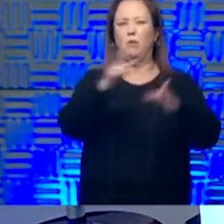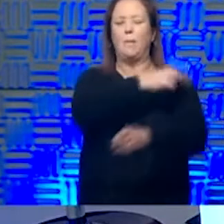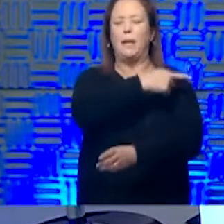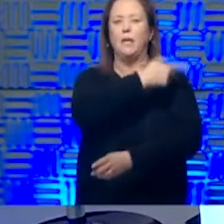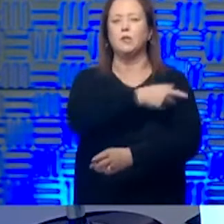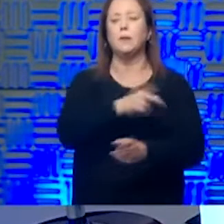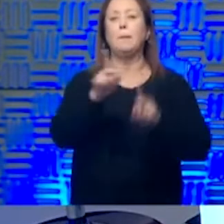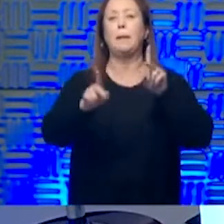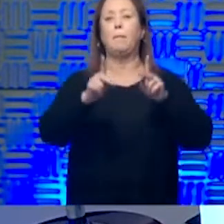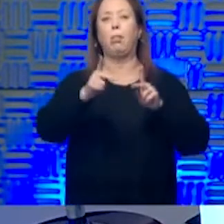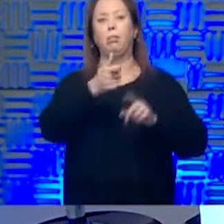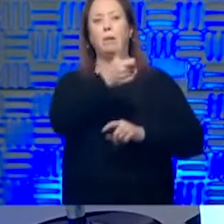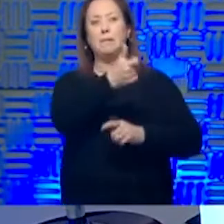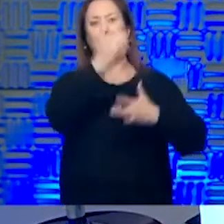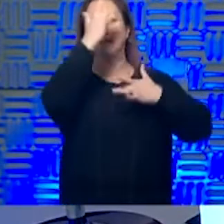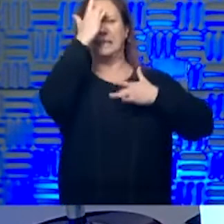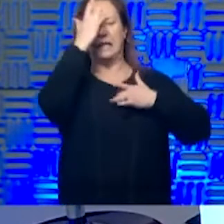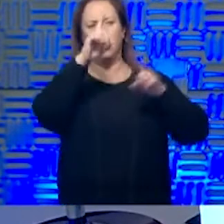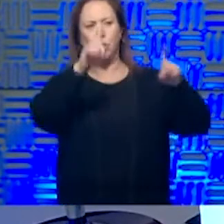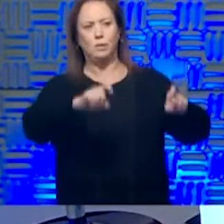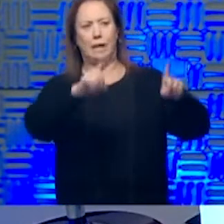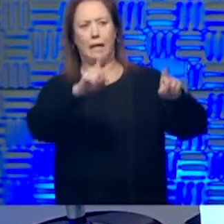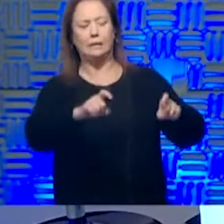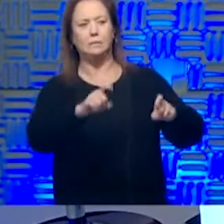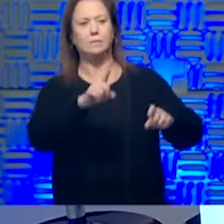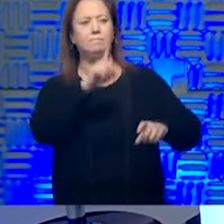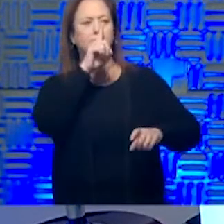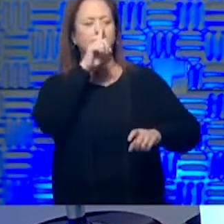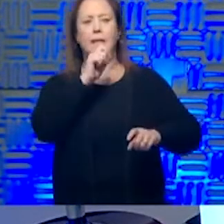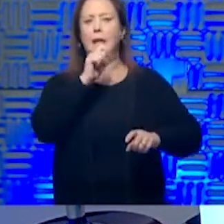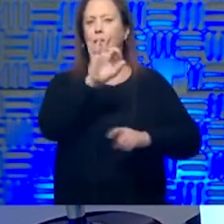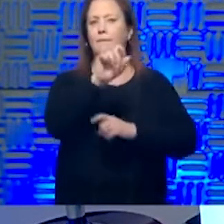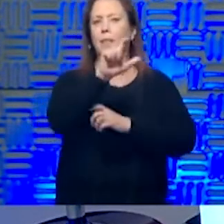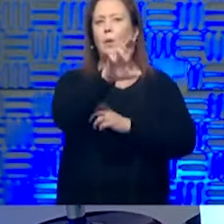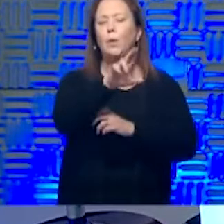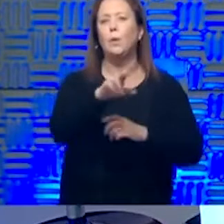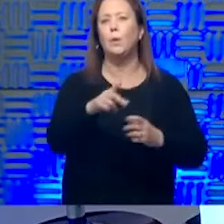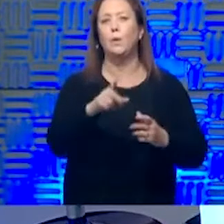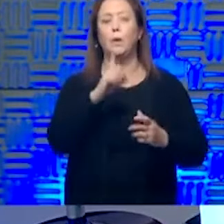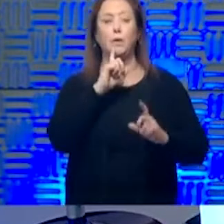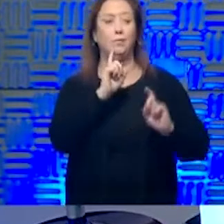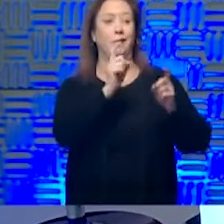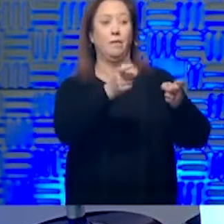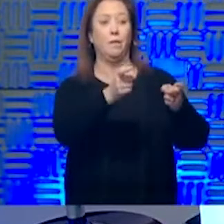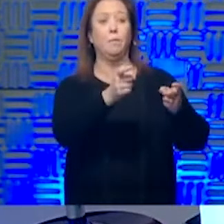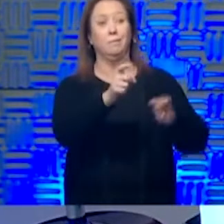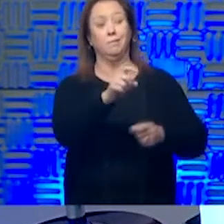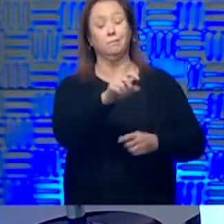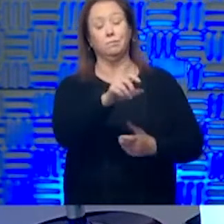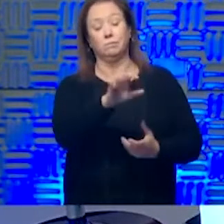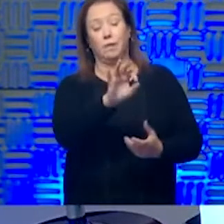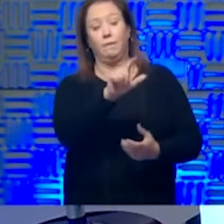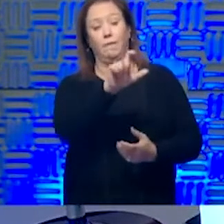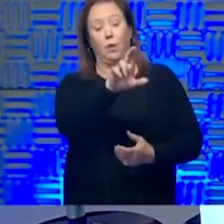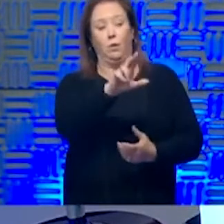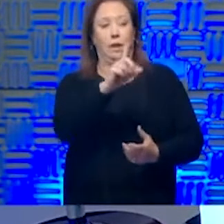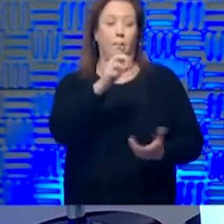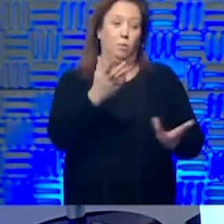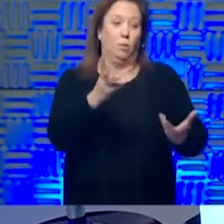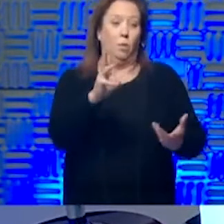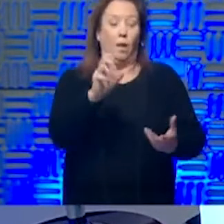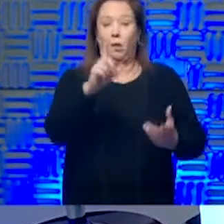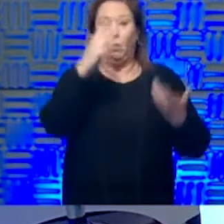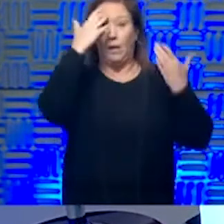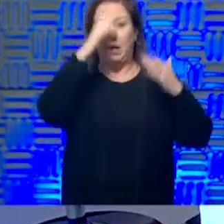We're people who were sick, and then you test them and they don't have the flu, and then you treat them as if they had the flu because my gosh,